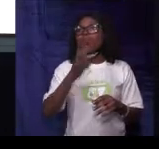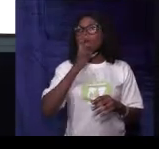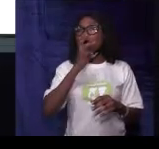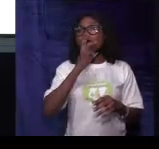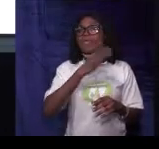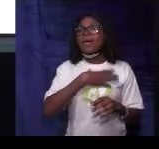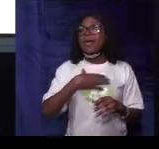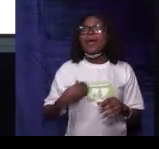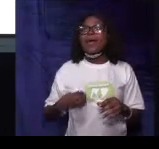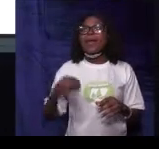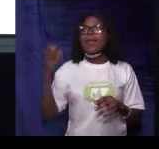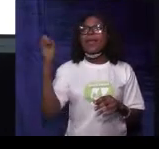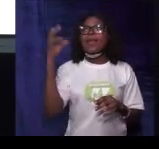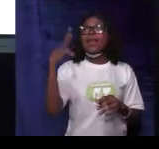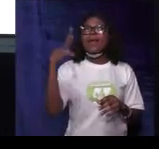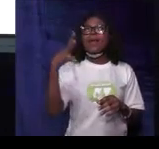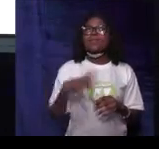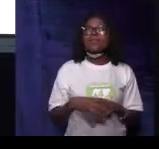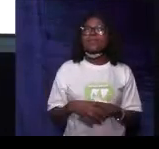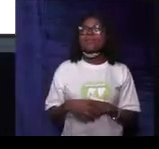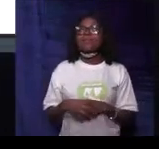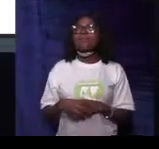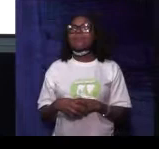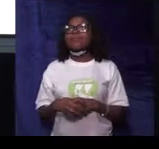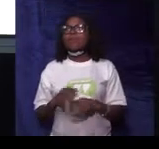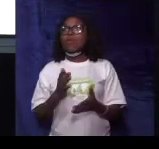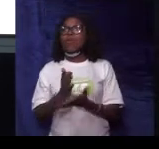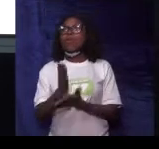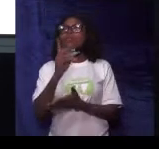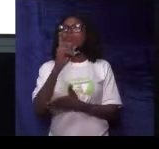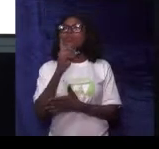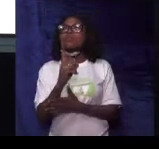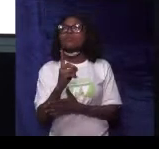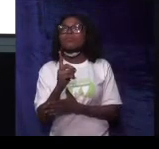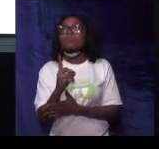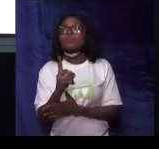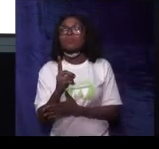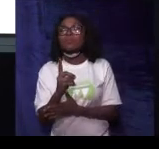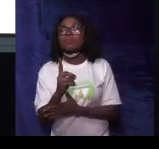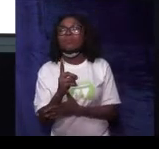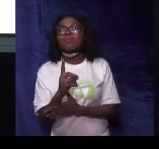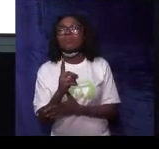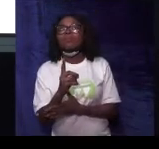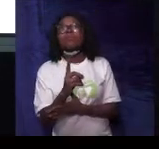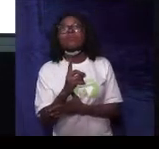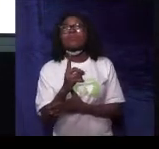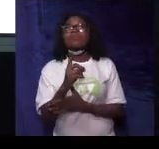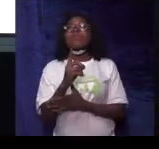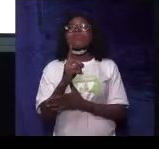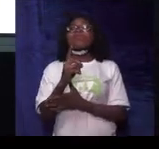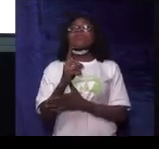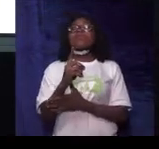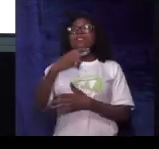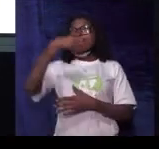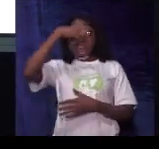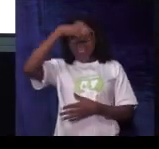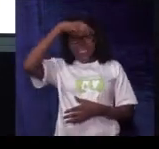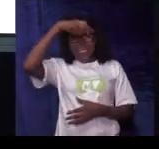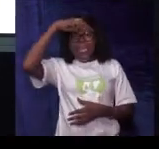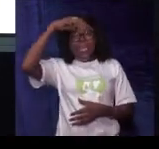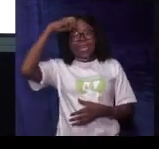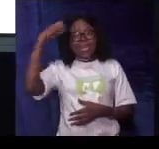water. Option D, water and light. What's the correct answer? The answer to this